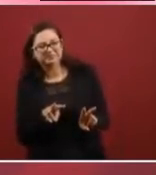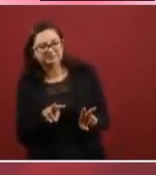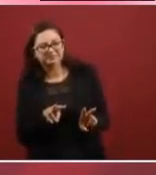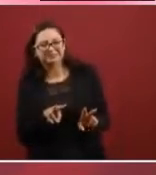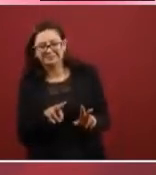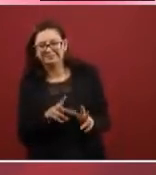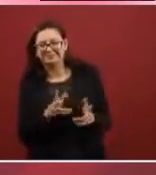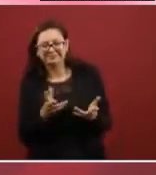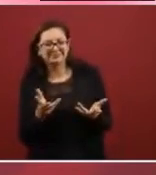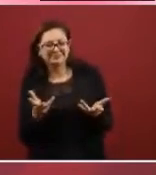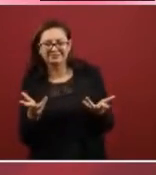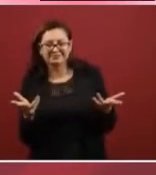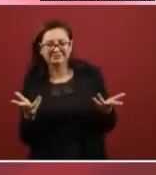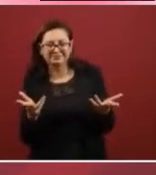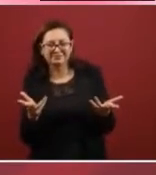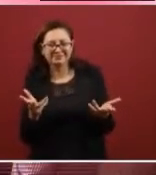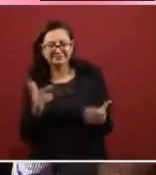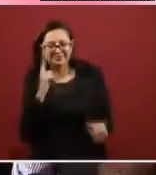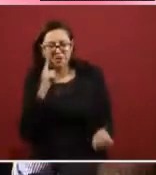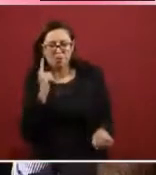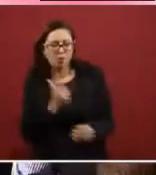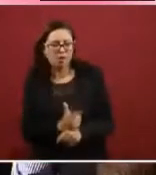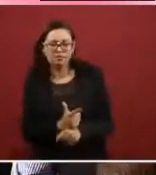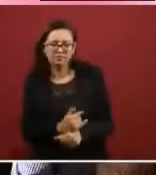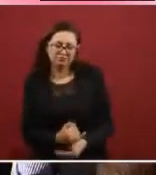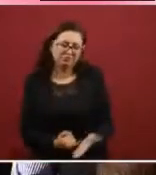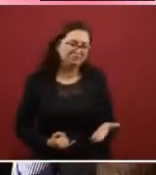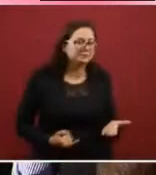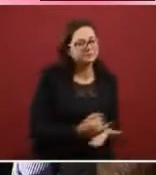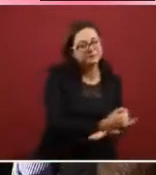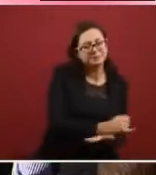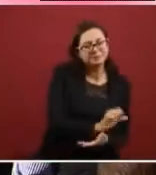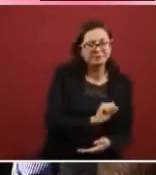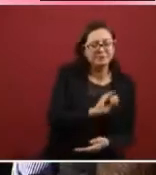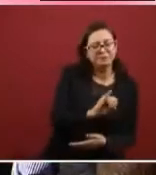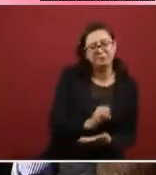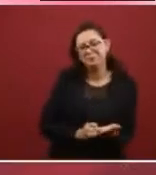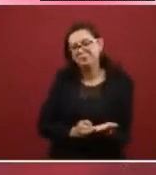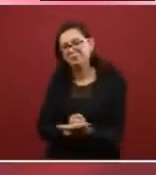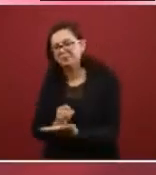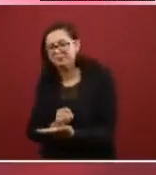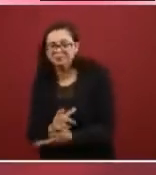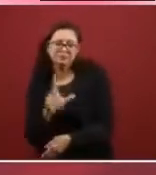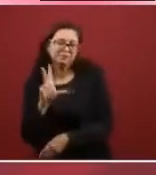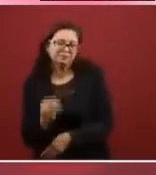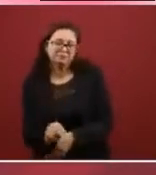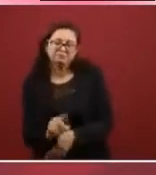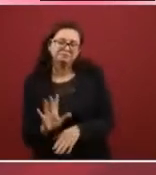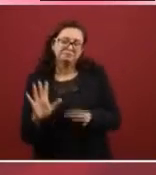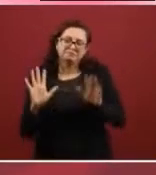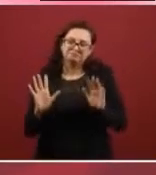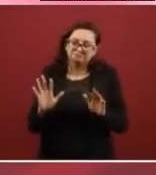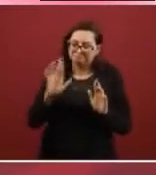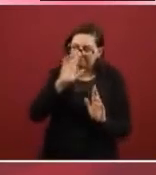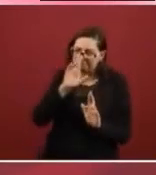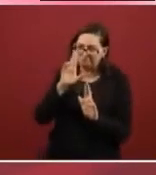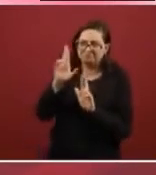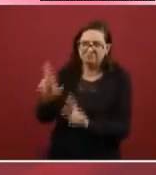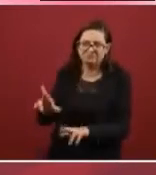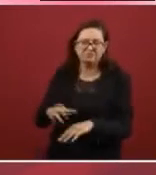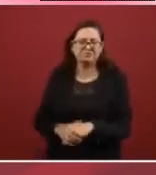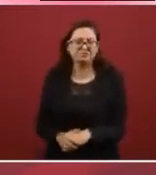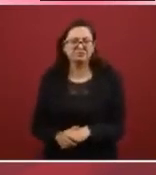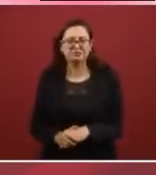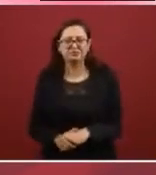pues decidan, decide, y también en eso cambiar, and then and also